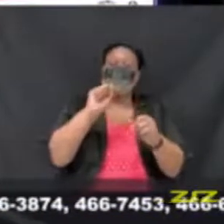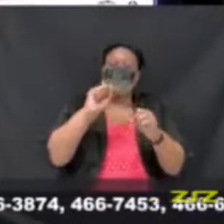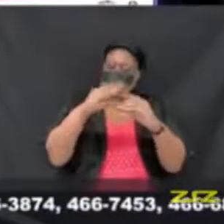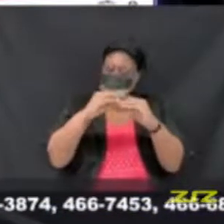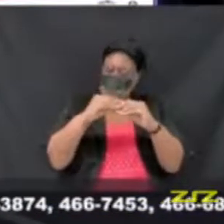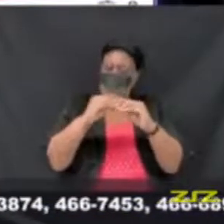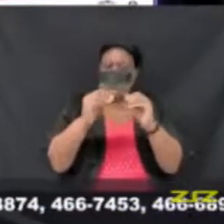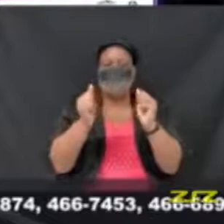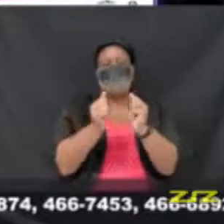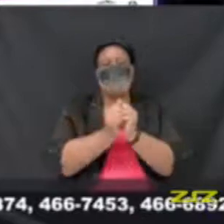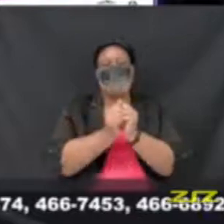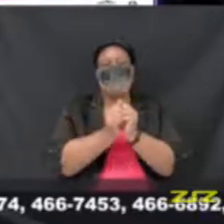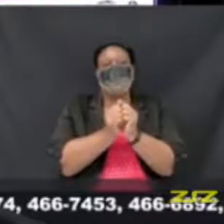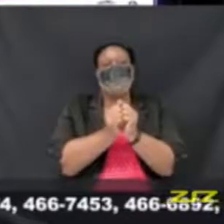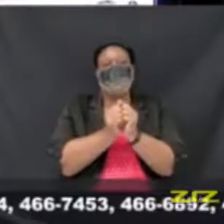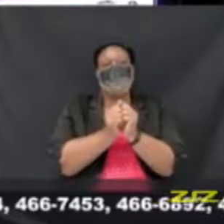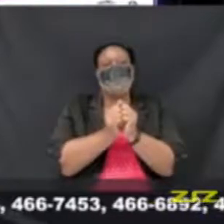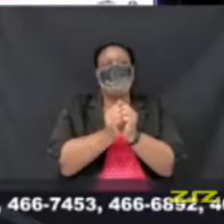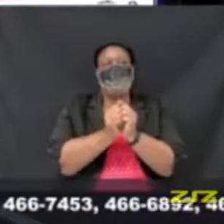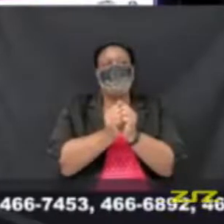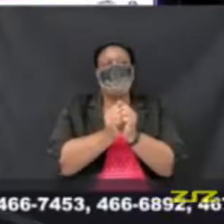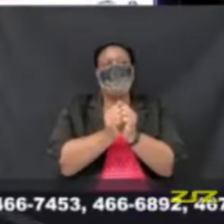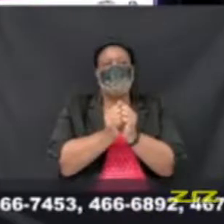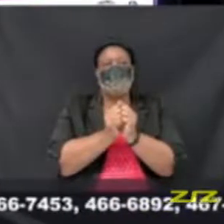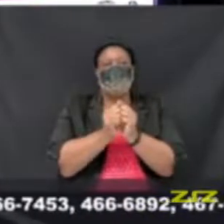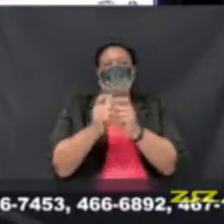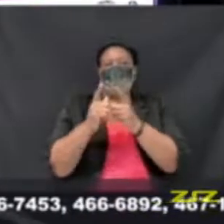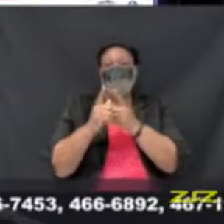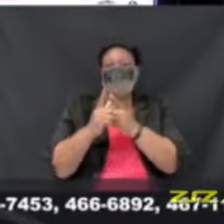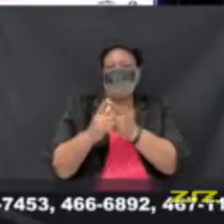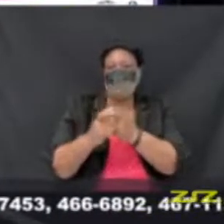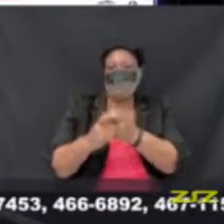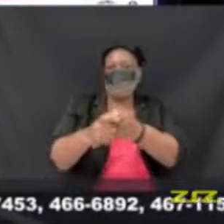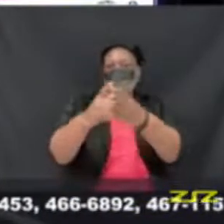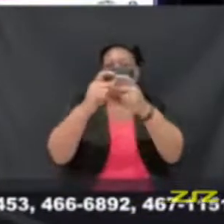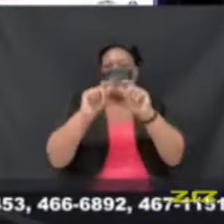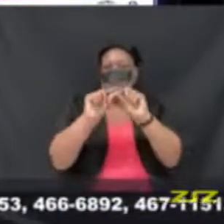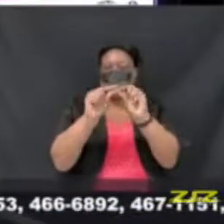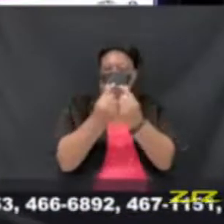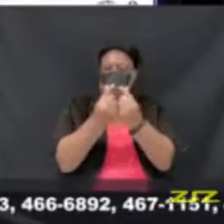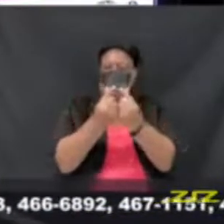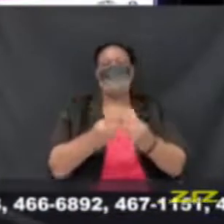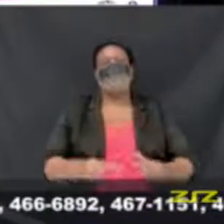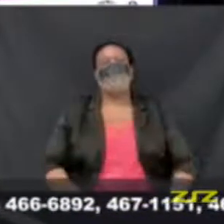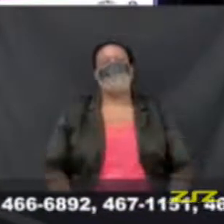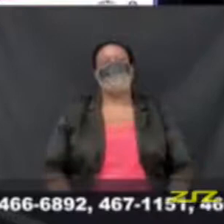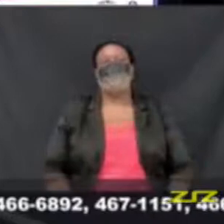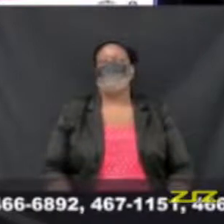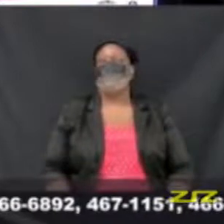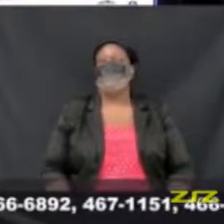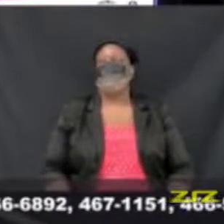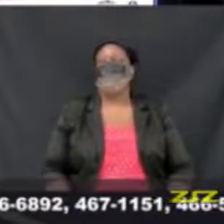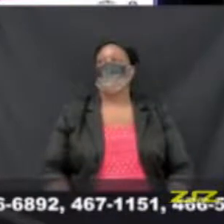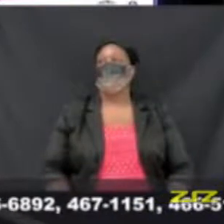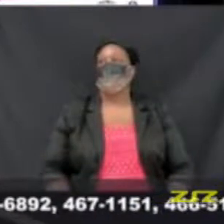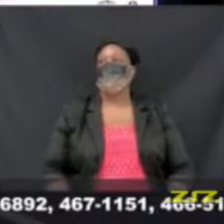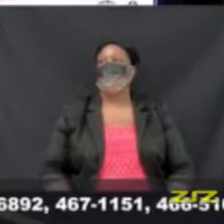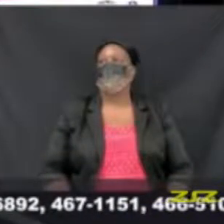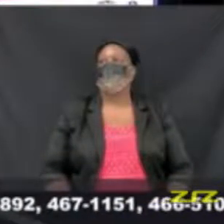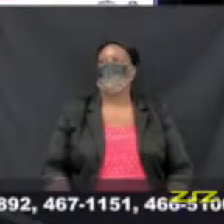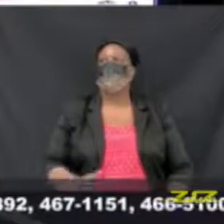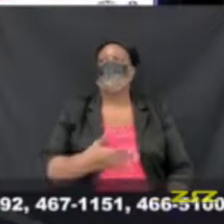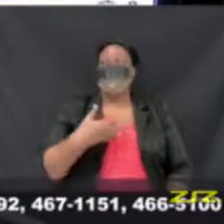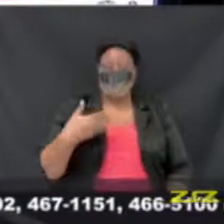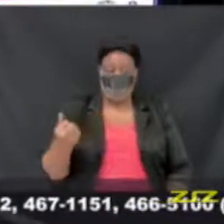represented by Mr. Delwyn Delaney, and there was another gentleman with him. And they presented a